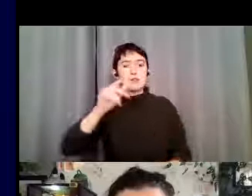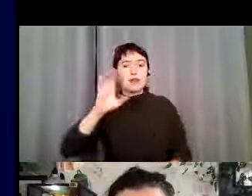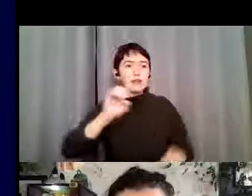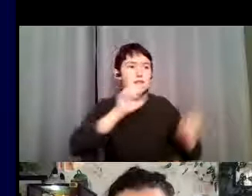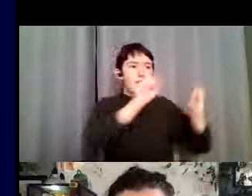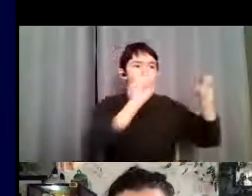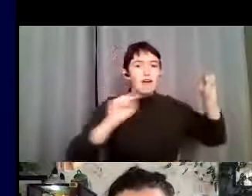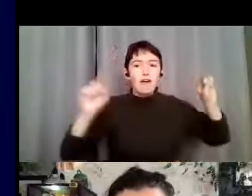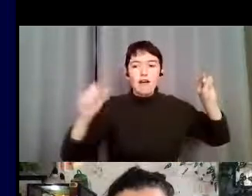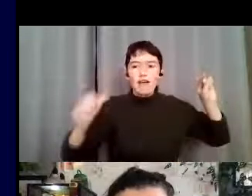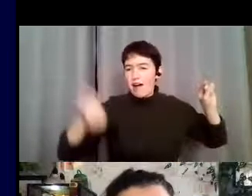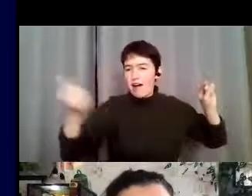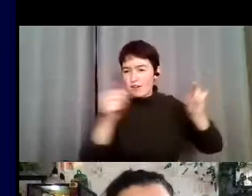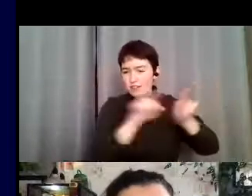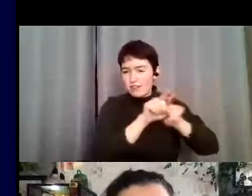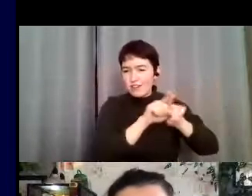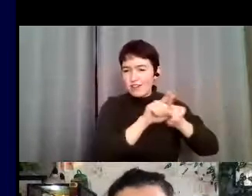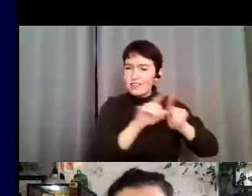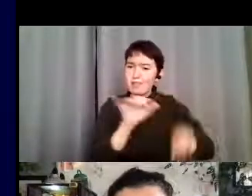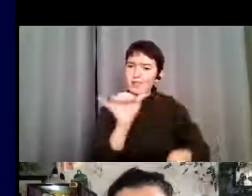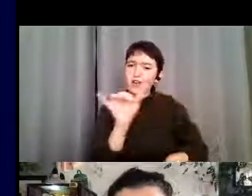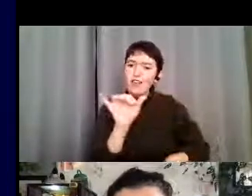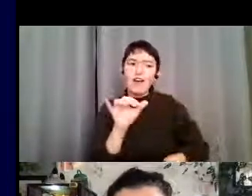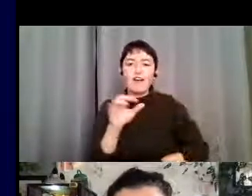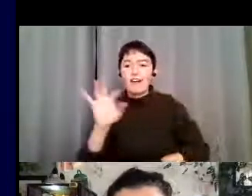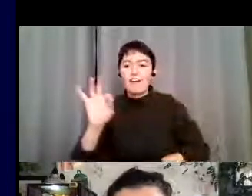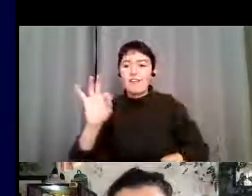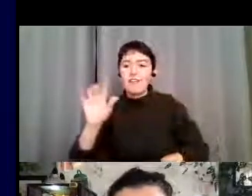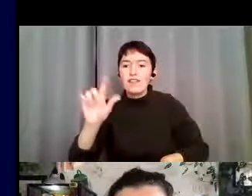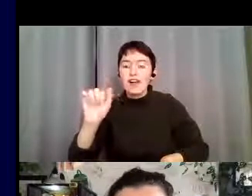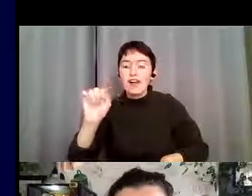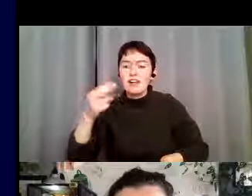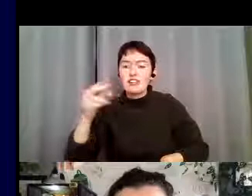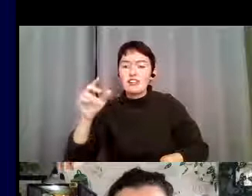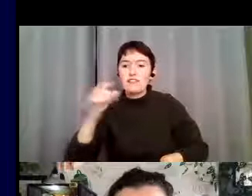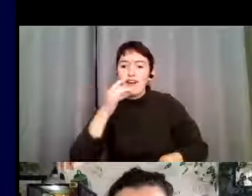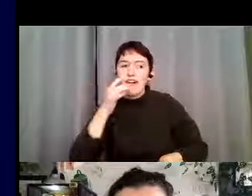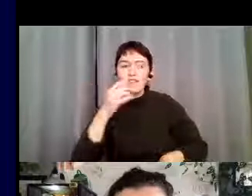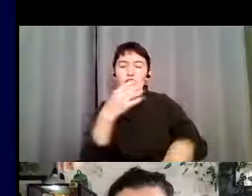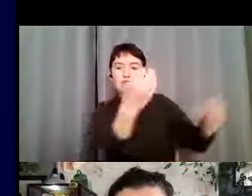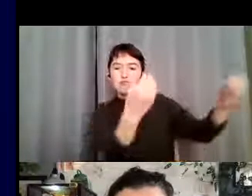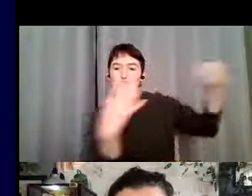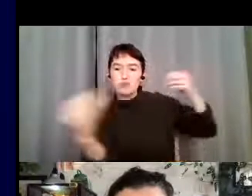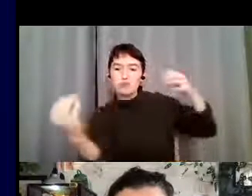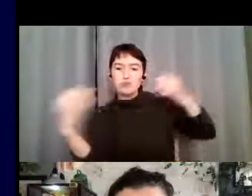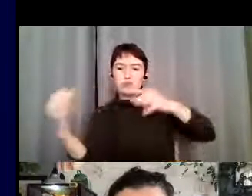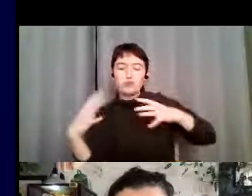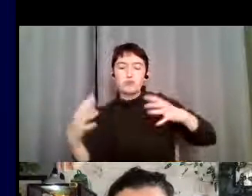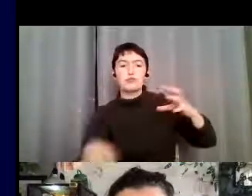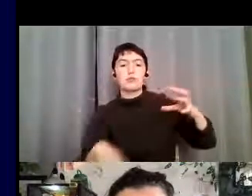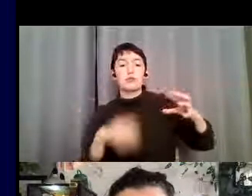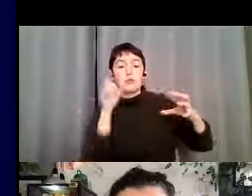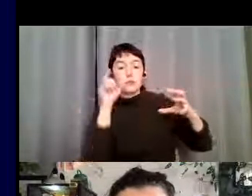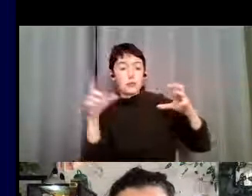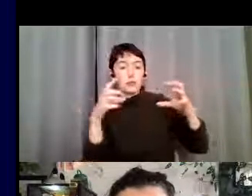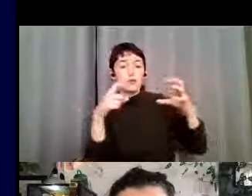those stars is like a little flashlight shining down on the surface of the moon. And so